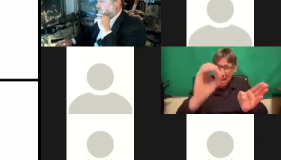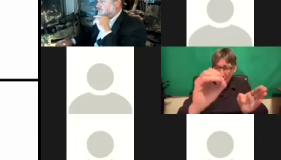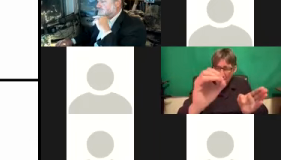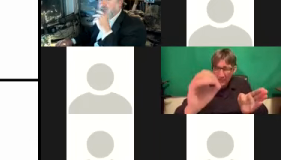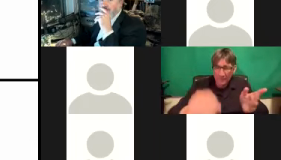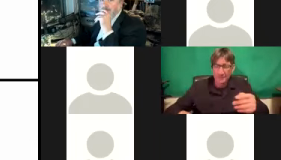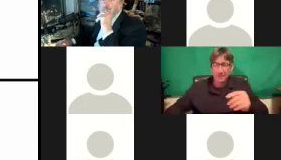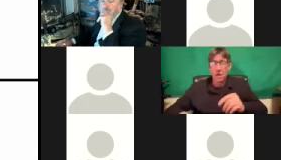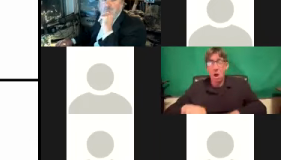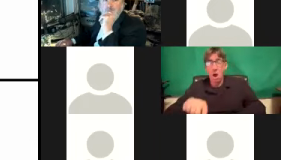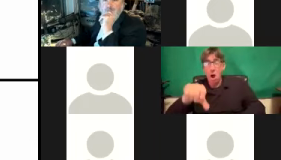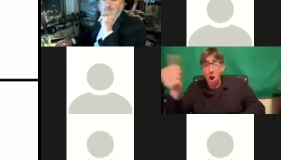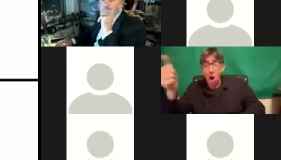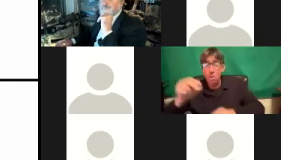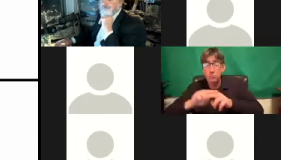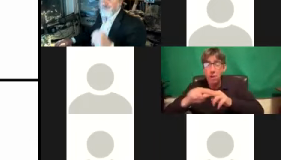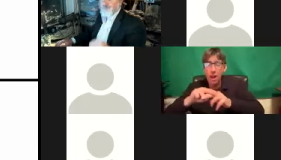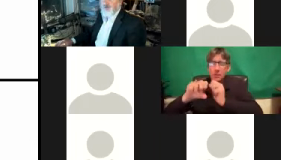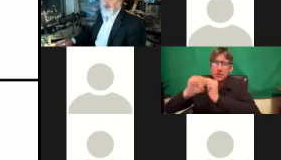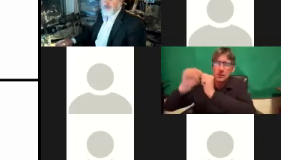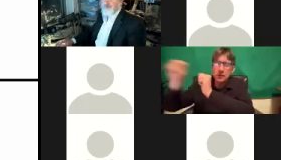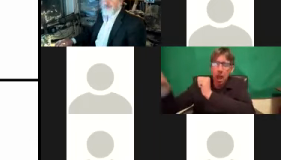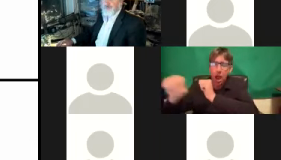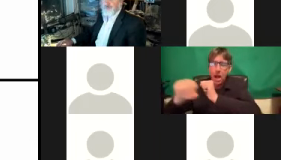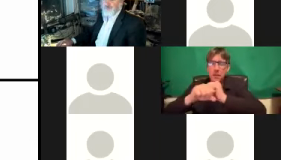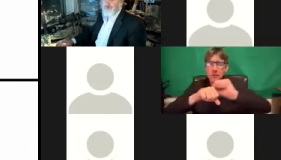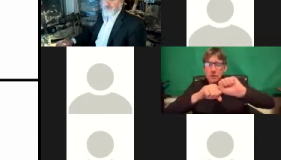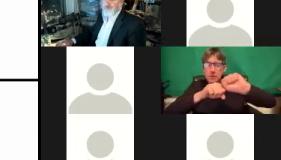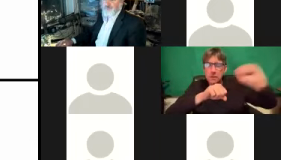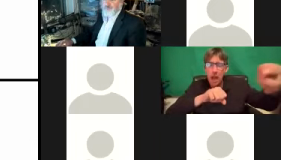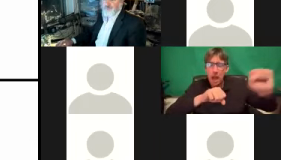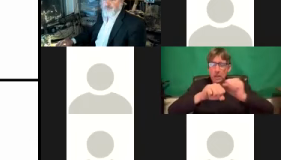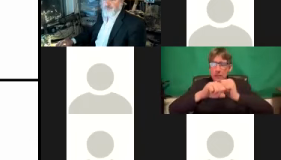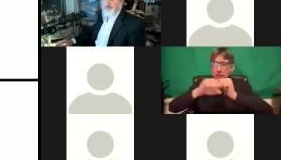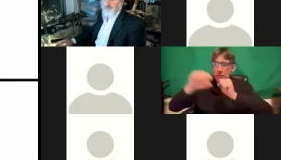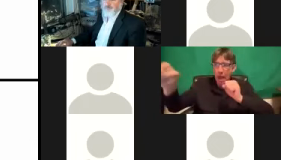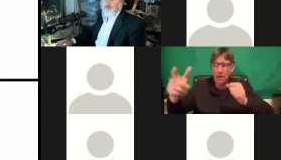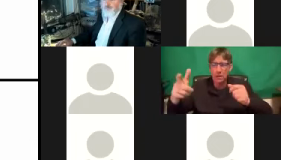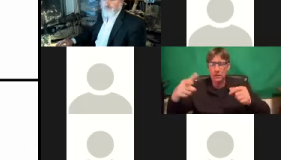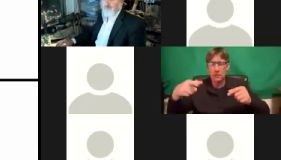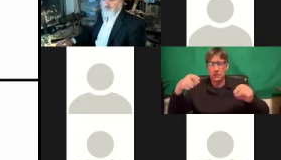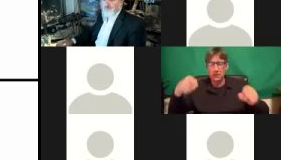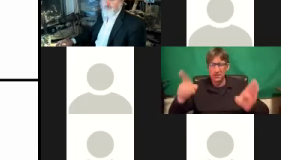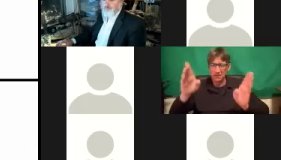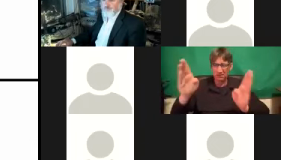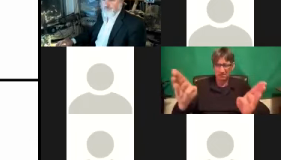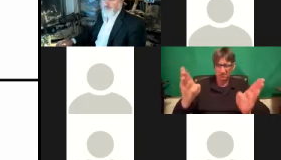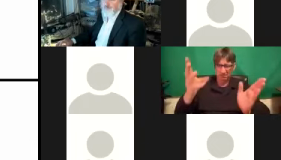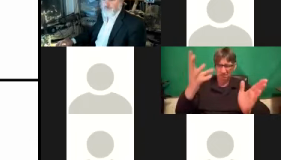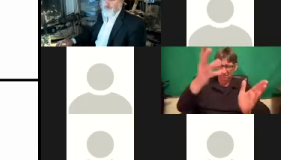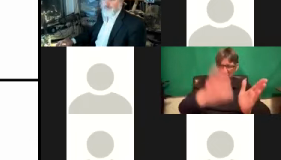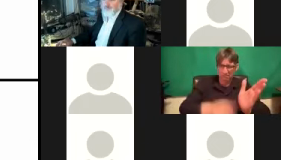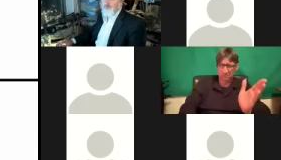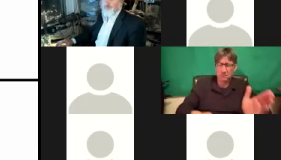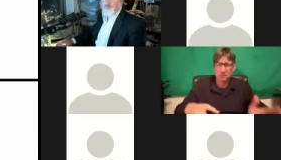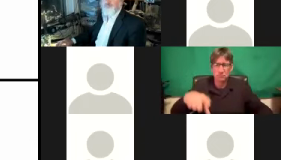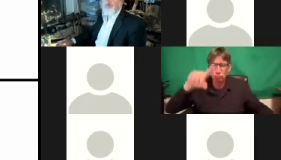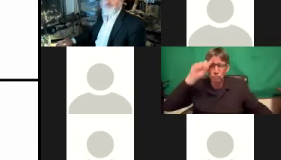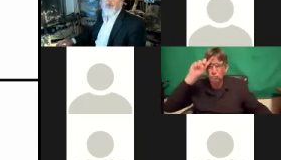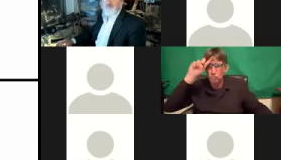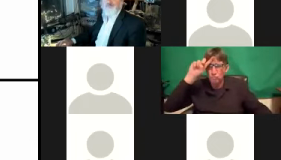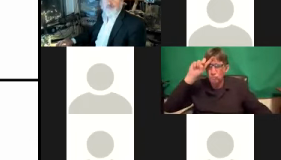and 8 p.m. Doesn't make sense to me. Thank you. Annie, I'm going to take a pass. Thank you for that comment. And Angel, if you don't mind, I'll jump in real quick.